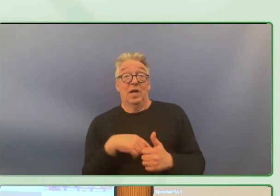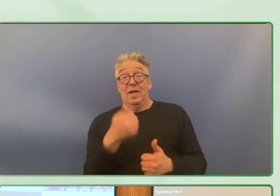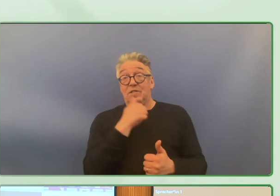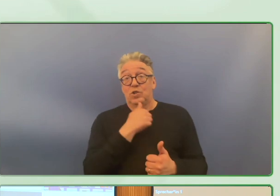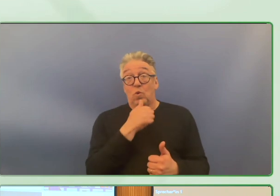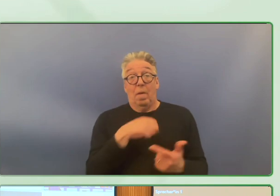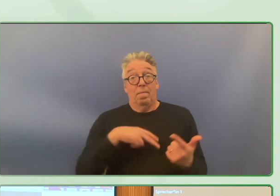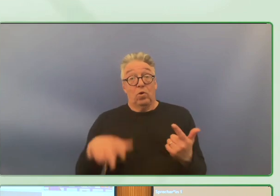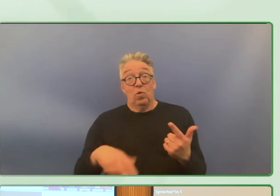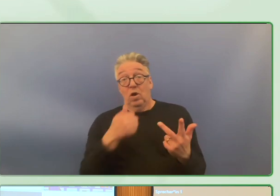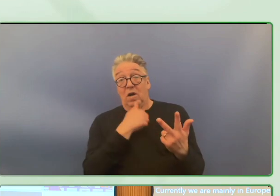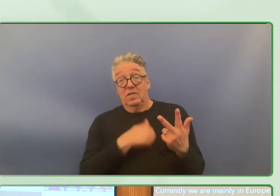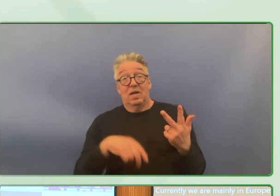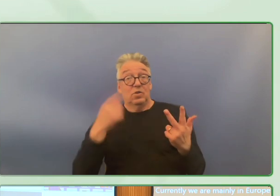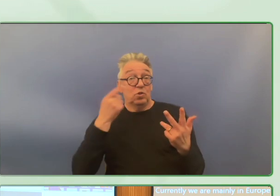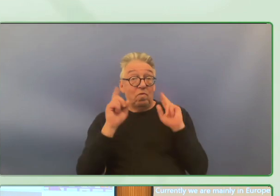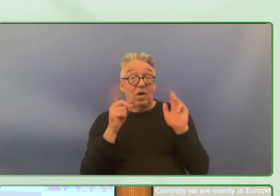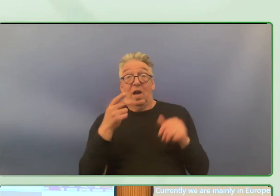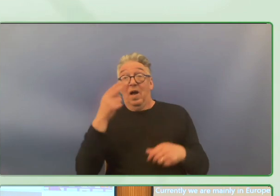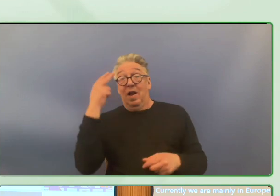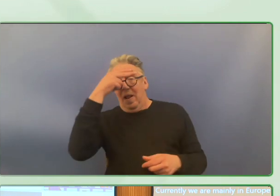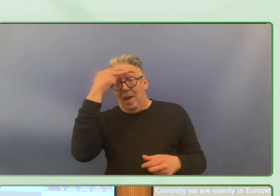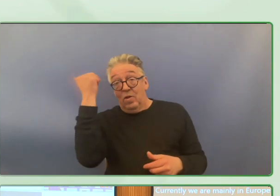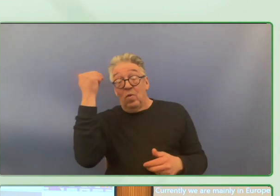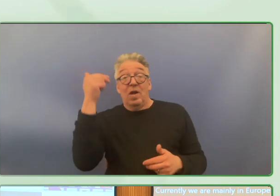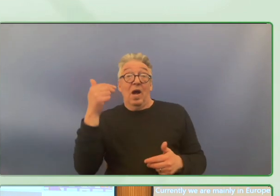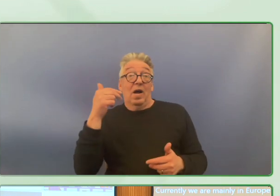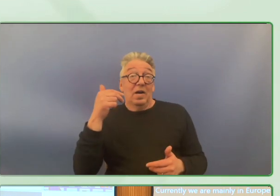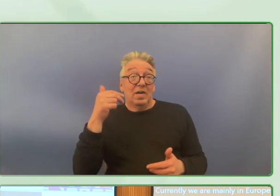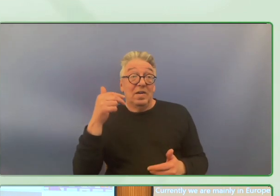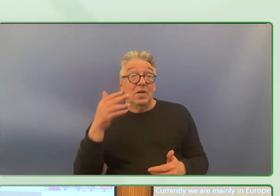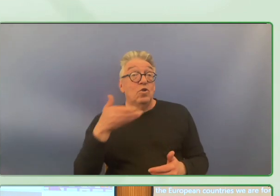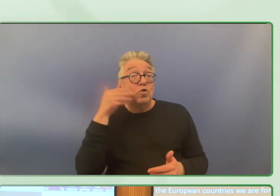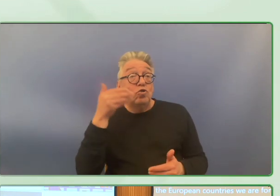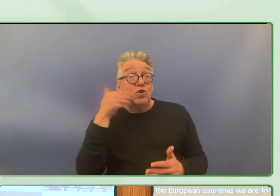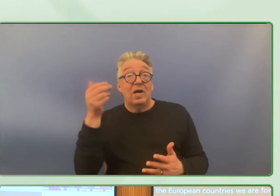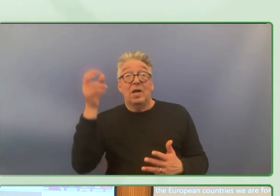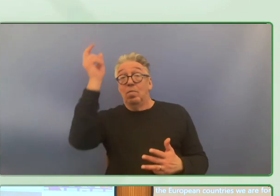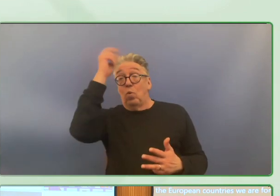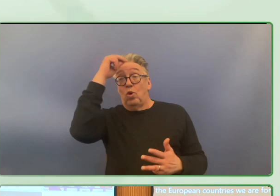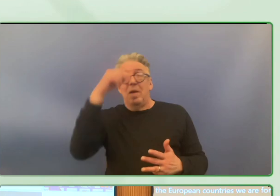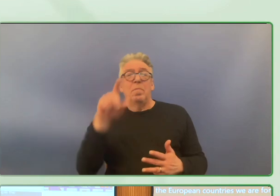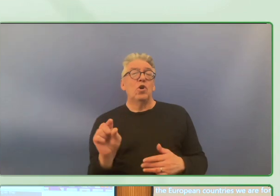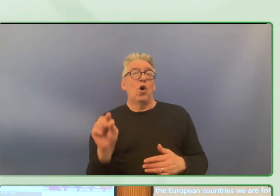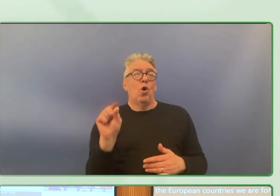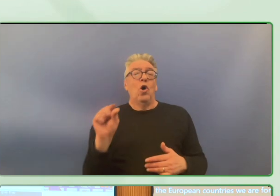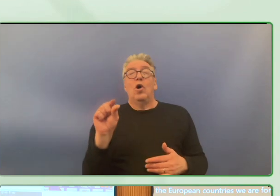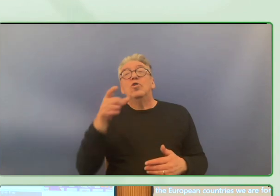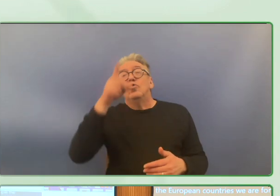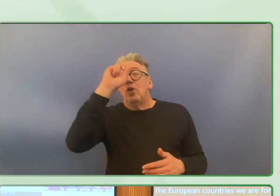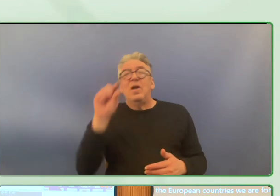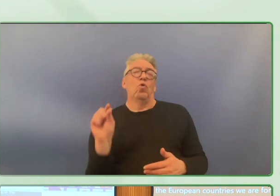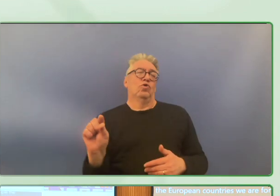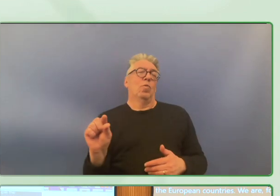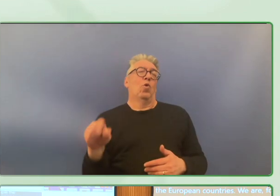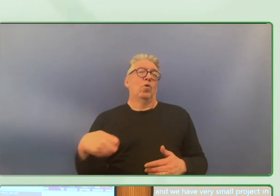Portugal, Iceland, Slovakia, Lithuania, Czech Republic, Bulgaria, and we have a very small project in Germany. Last